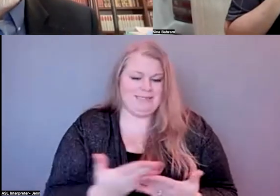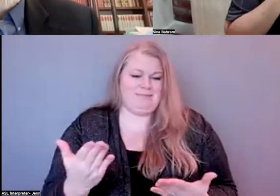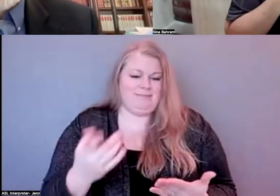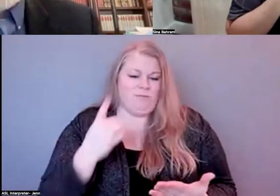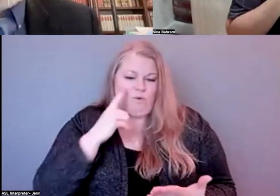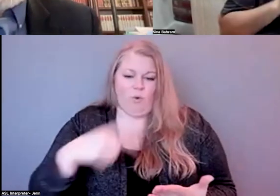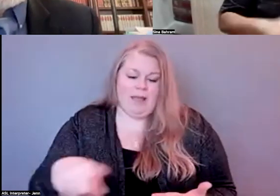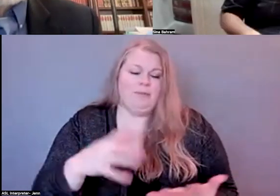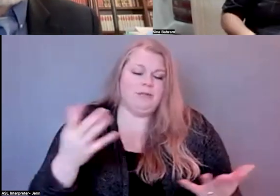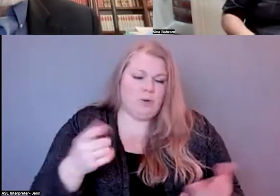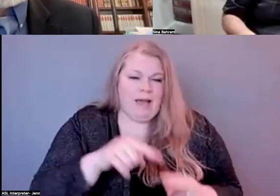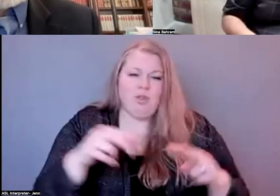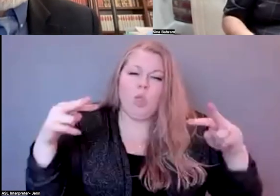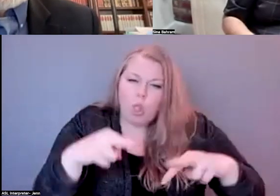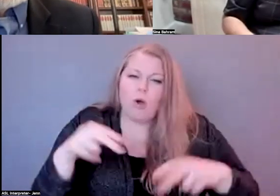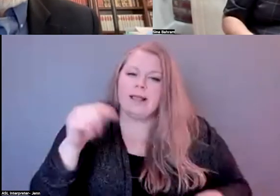this.